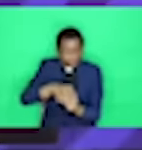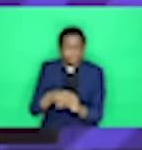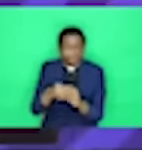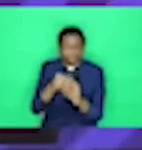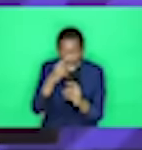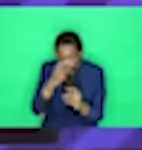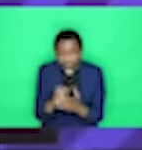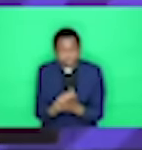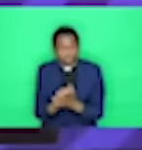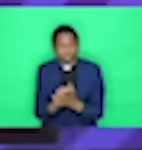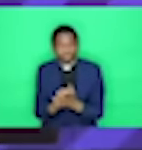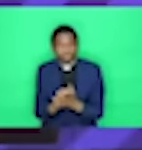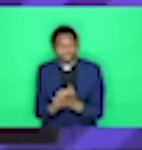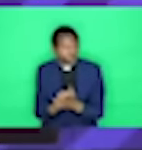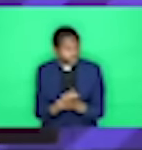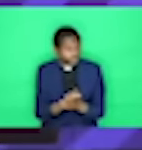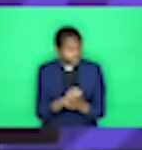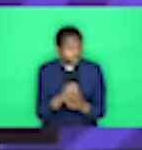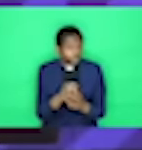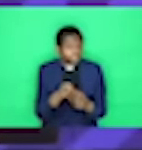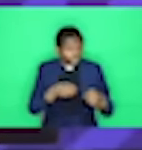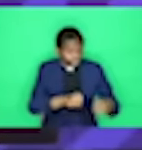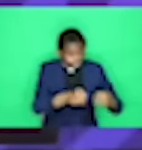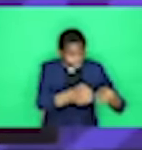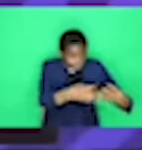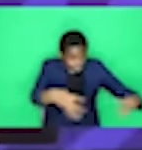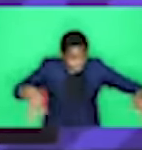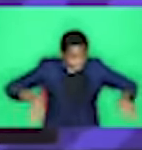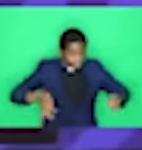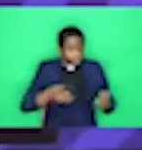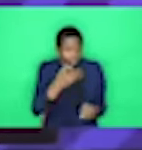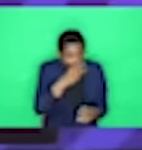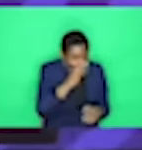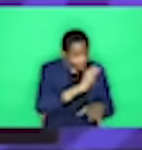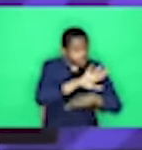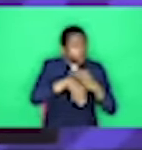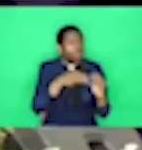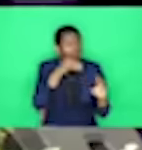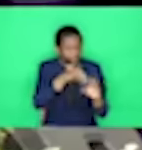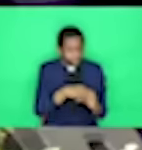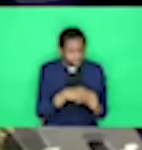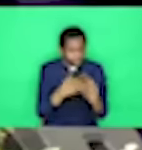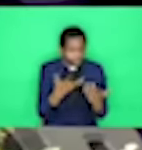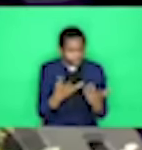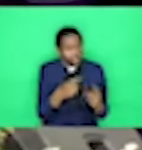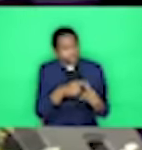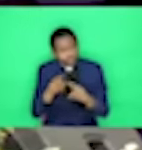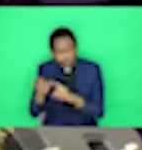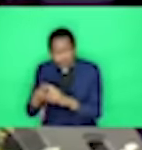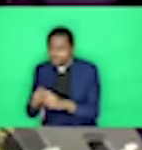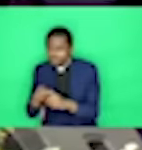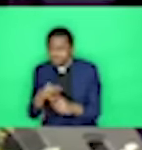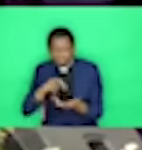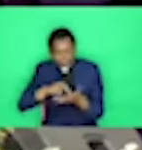Corruption of our beaches. Yes, say yempo anu ahodo onso. They are all but the manifestation of